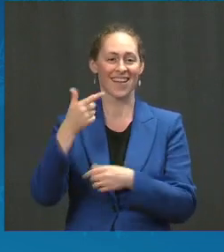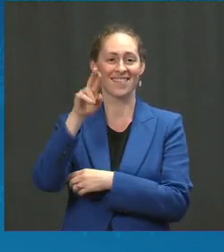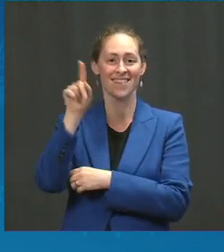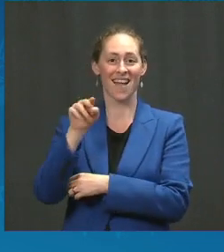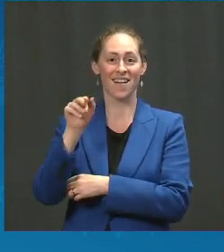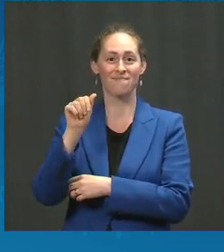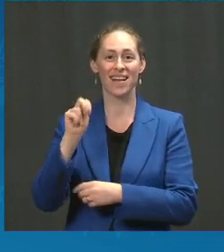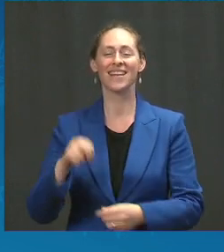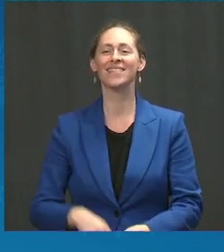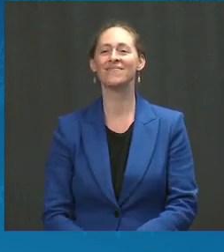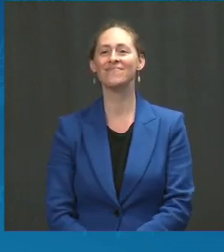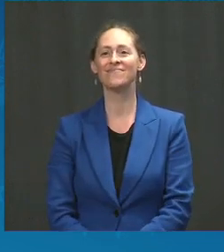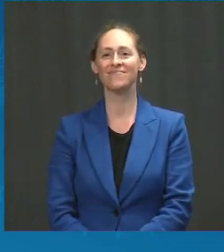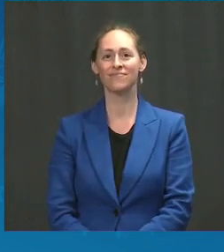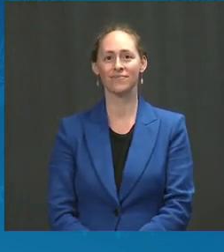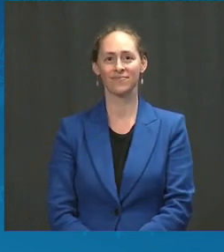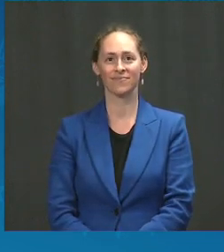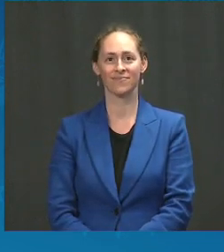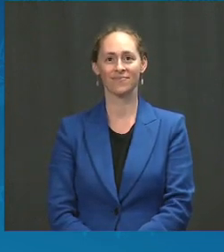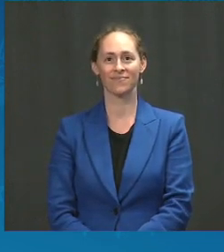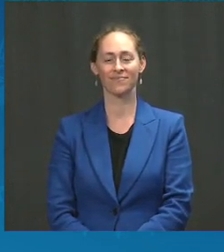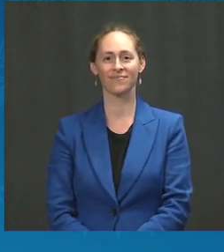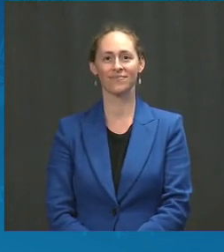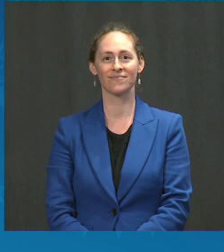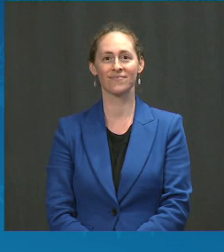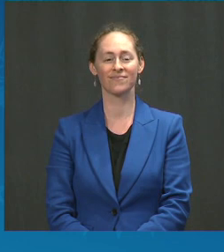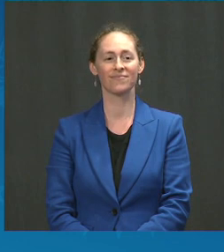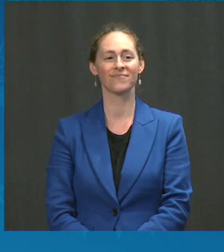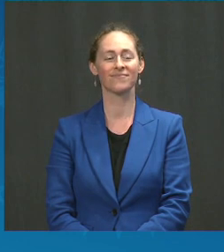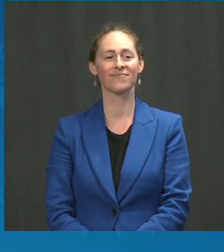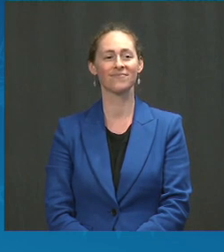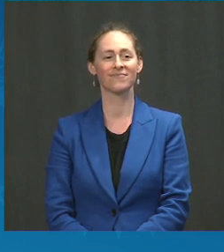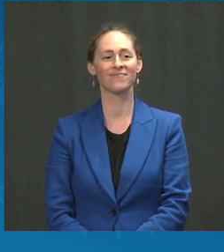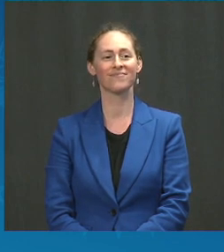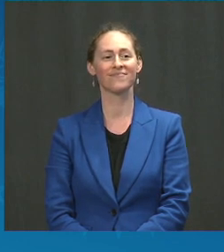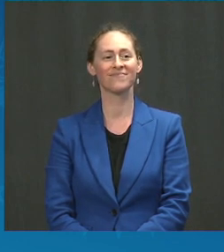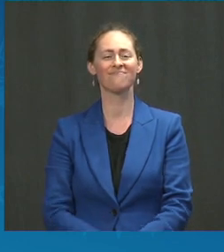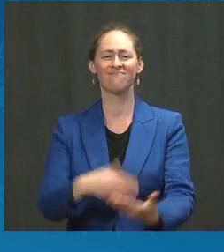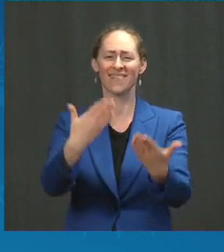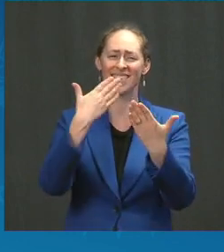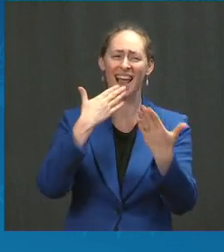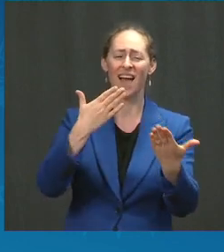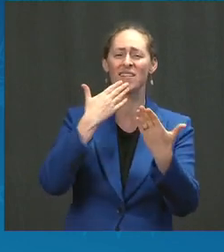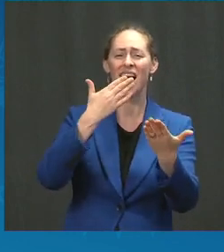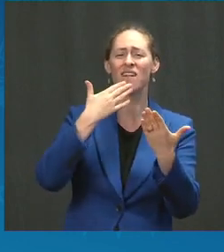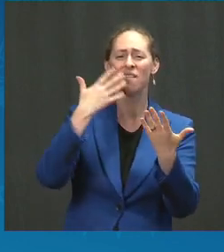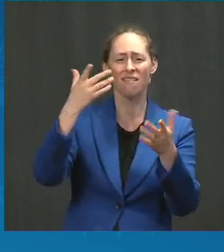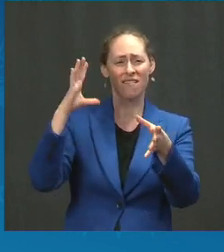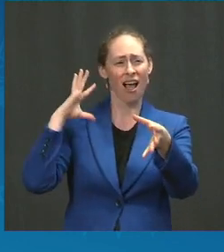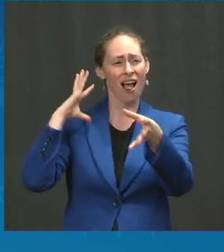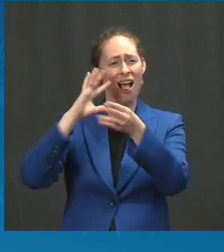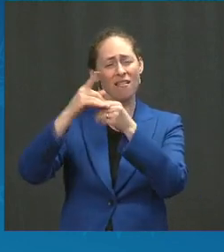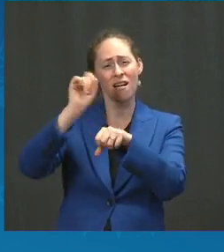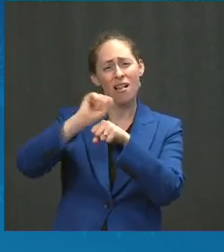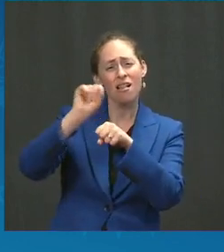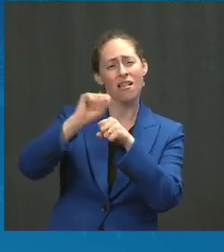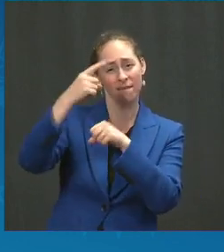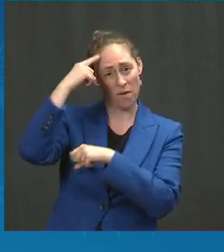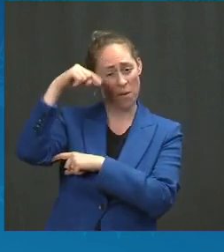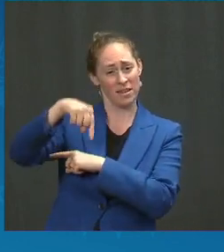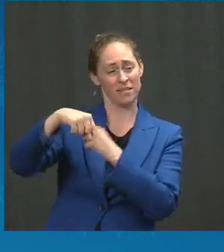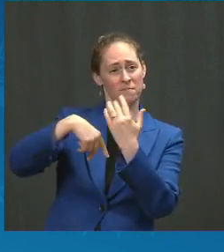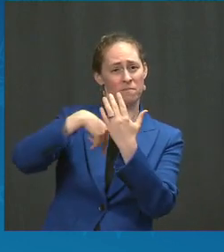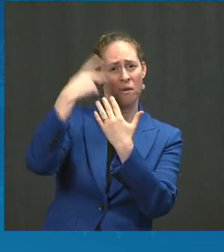partnering with the SBA on the Getting Back on Track series and for all that you do for small businesses. Also for gathering this incredible group